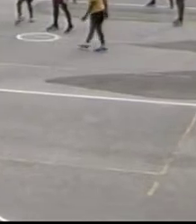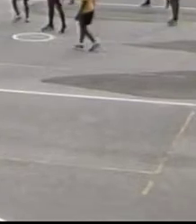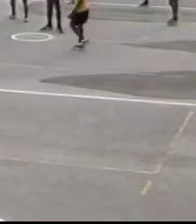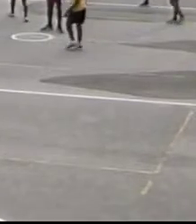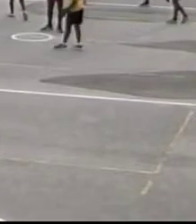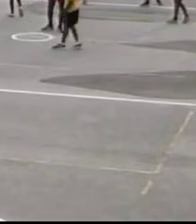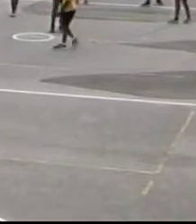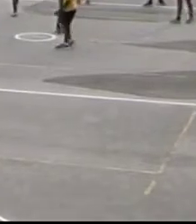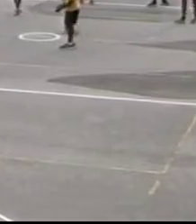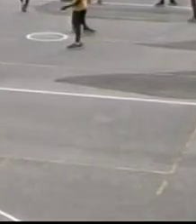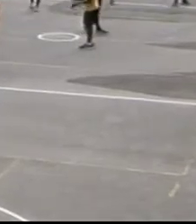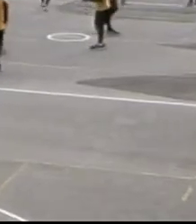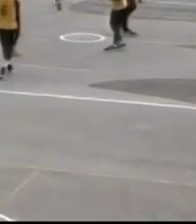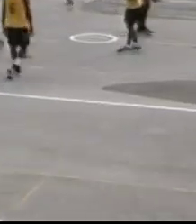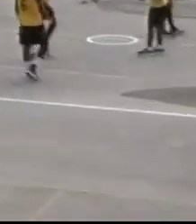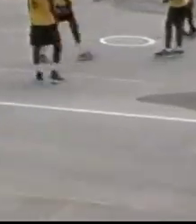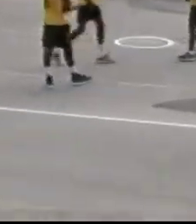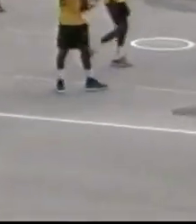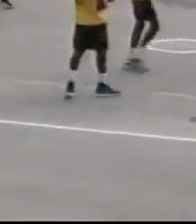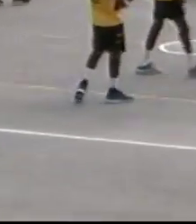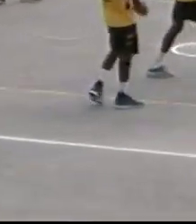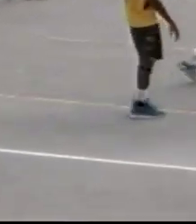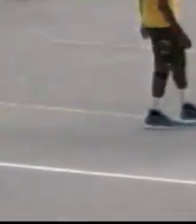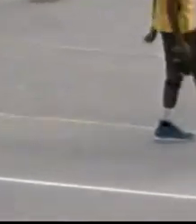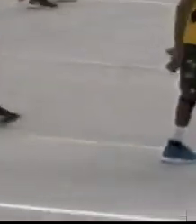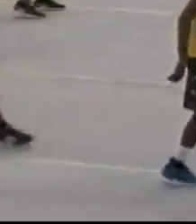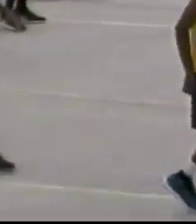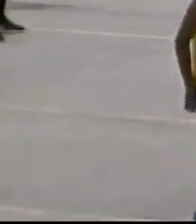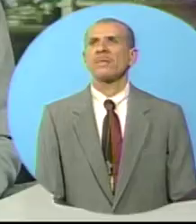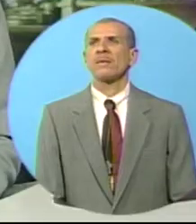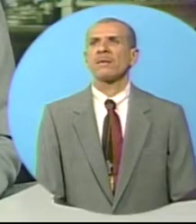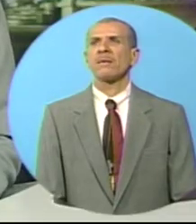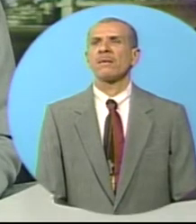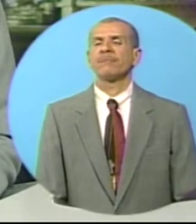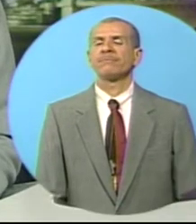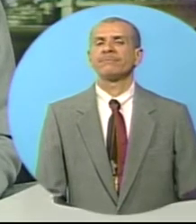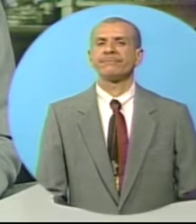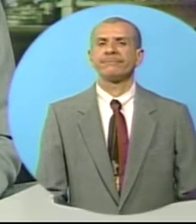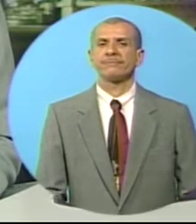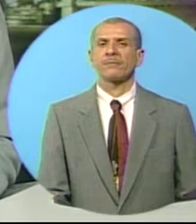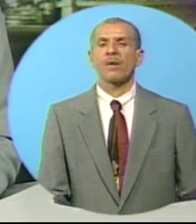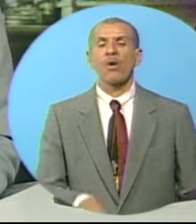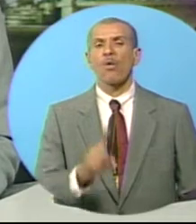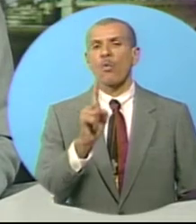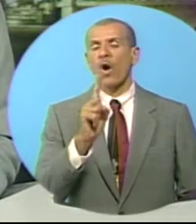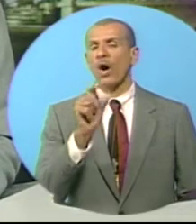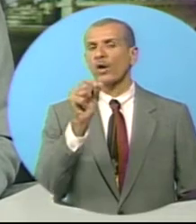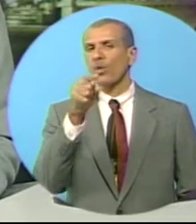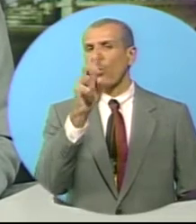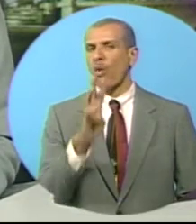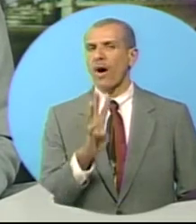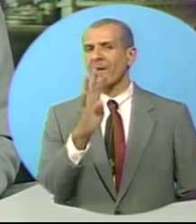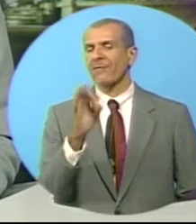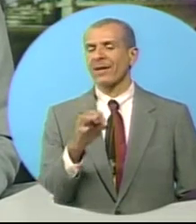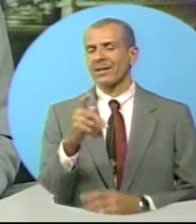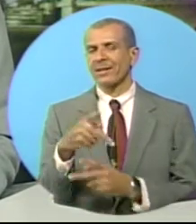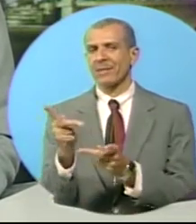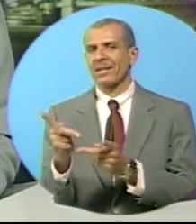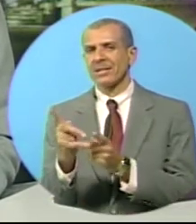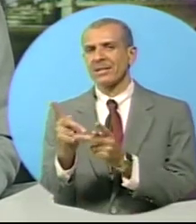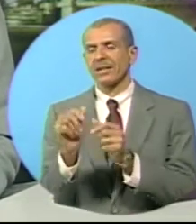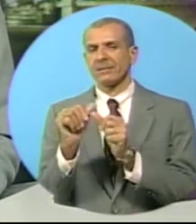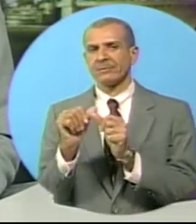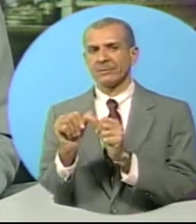2 straight. 26-24, 25-14. Well, only one quarterfinal place remains after